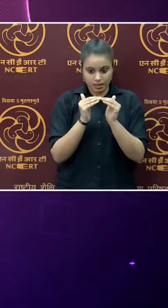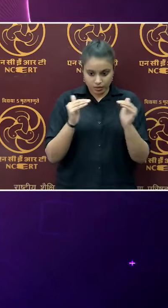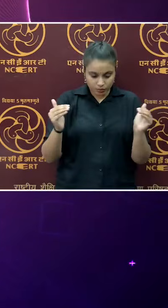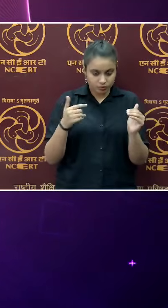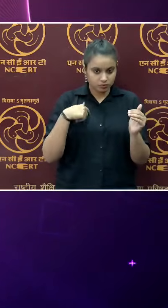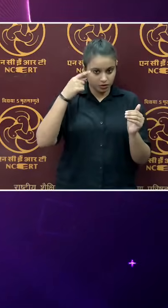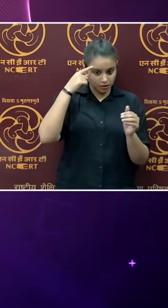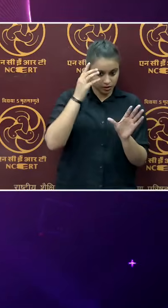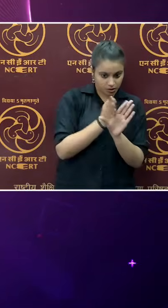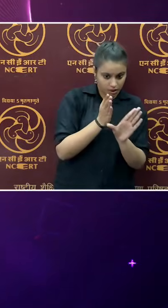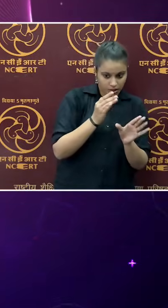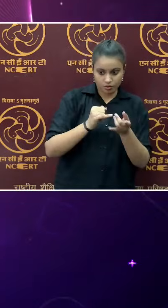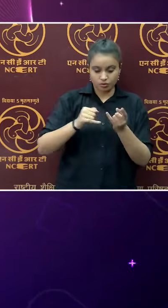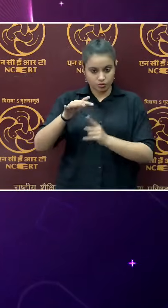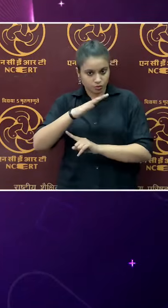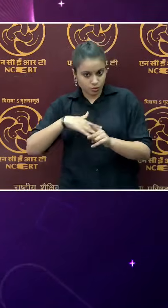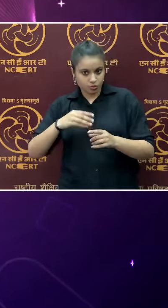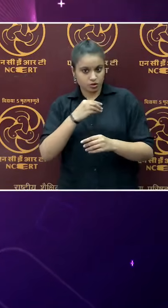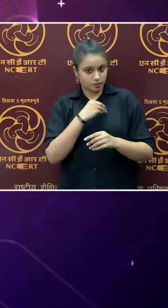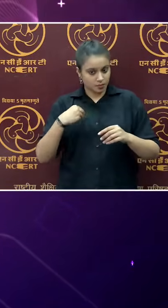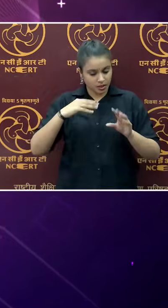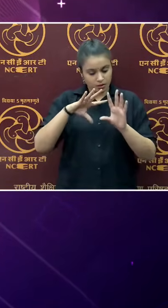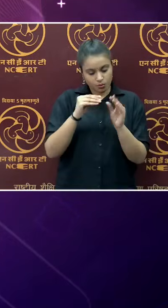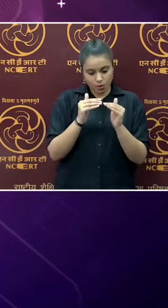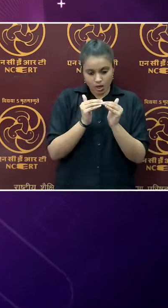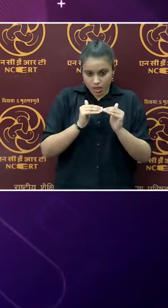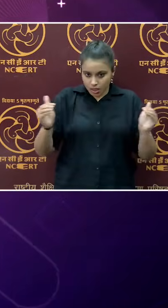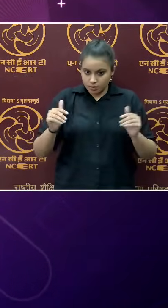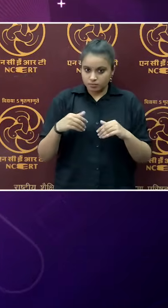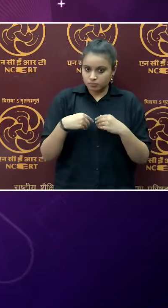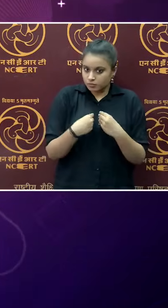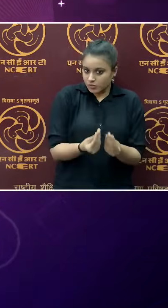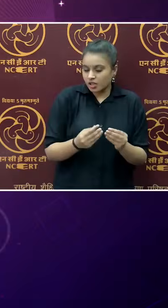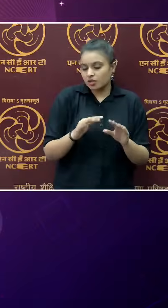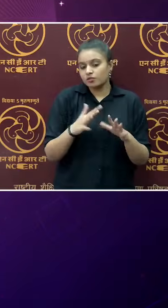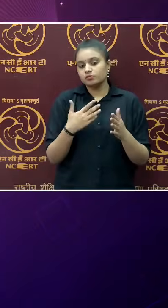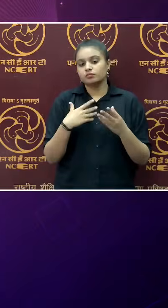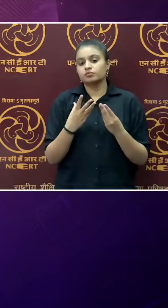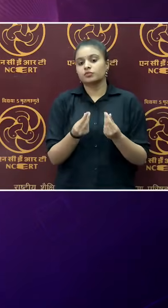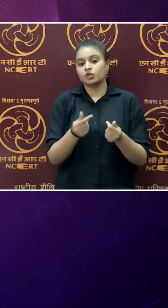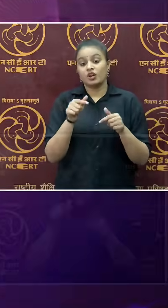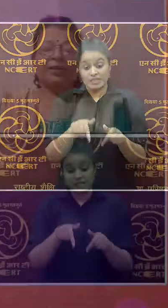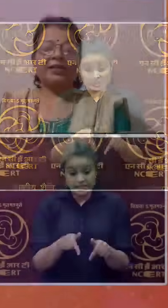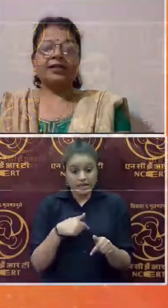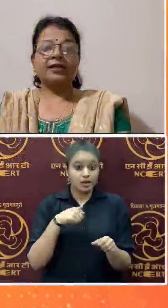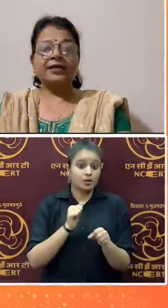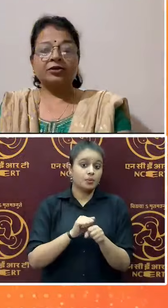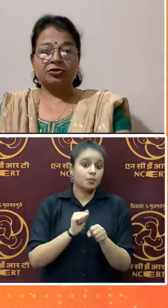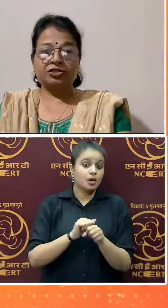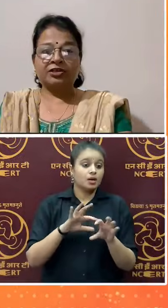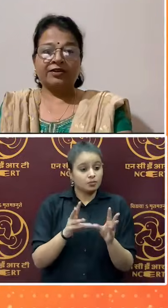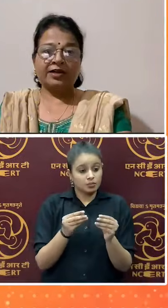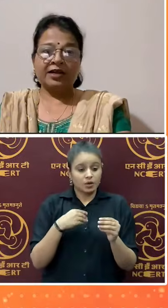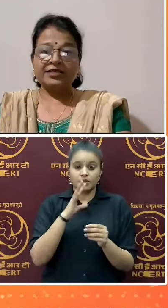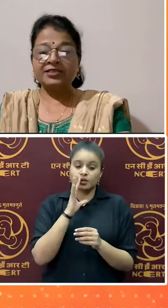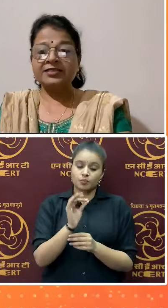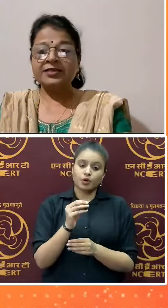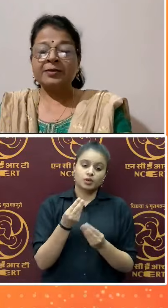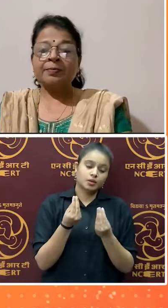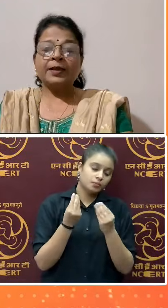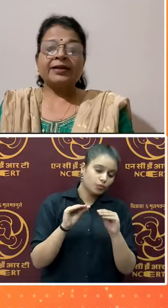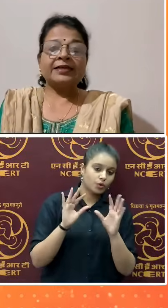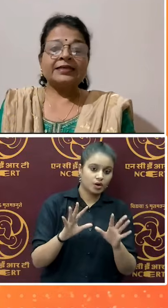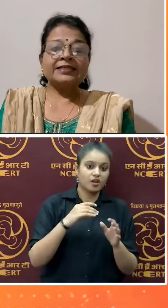psychological, social, and medical tools to manage and alleviate symptoms. This framework is particularly crucial for